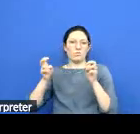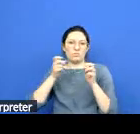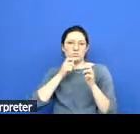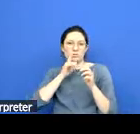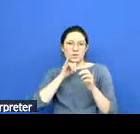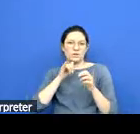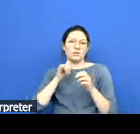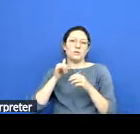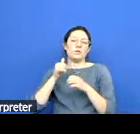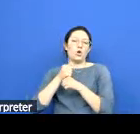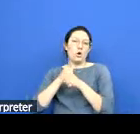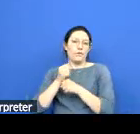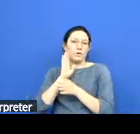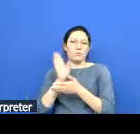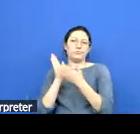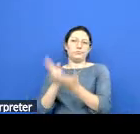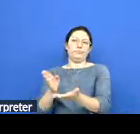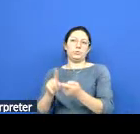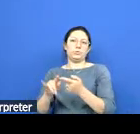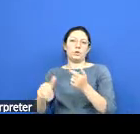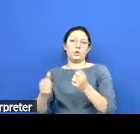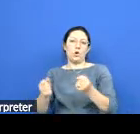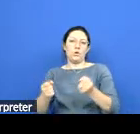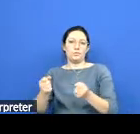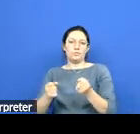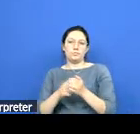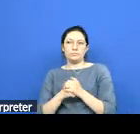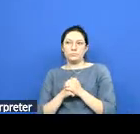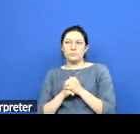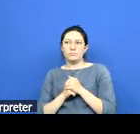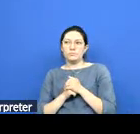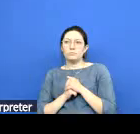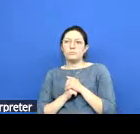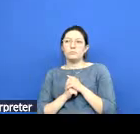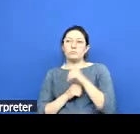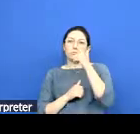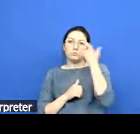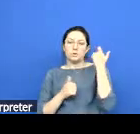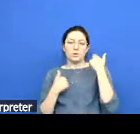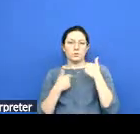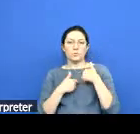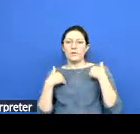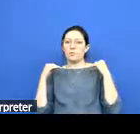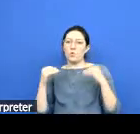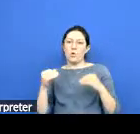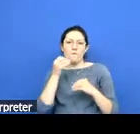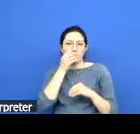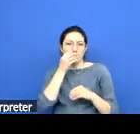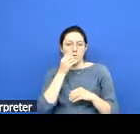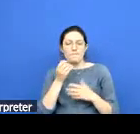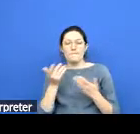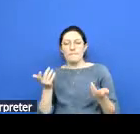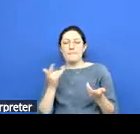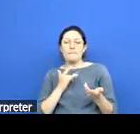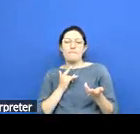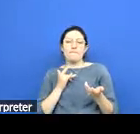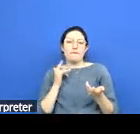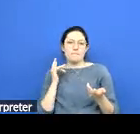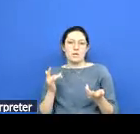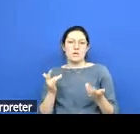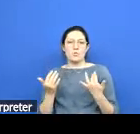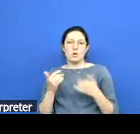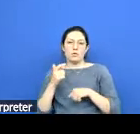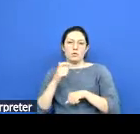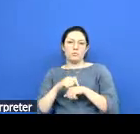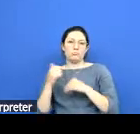The beverages are delivered to the cars. And because we don't have any food, the typical waiting